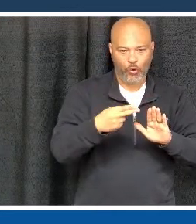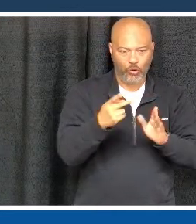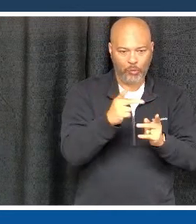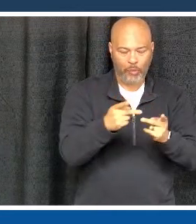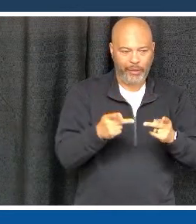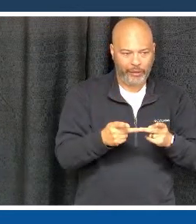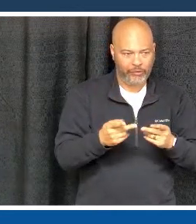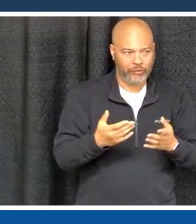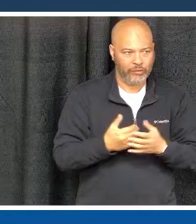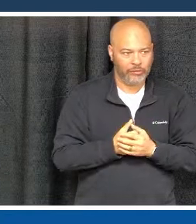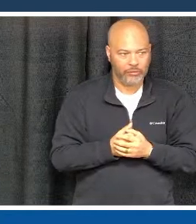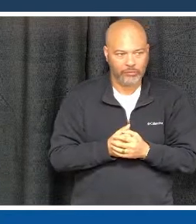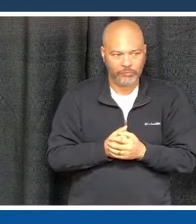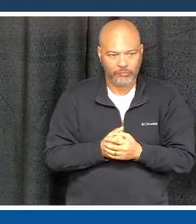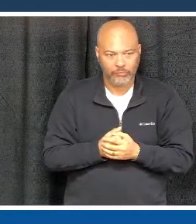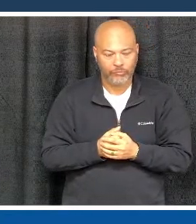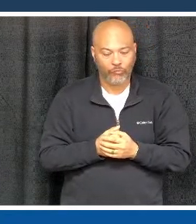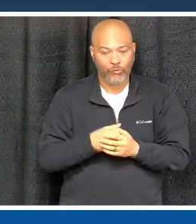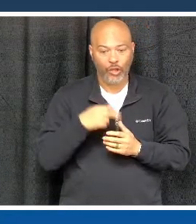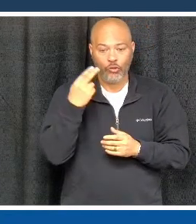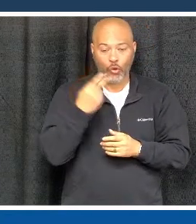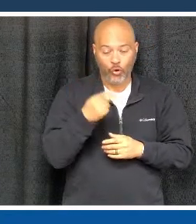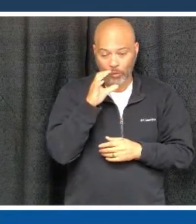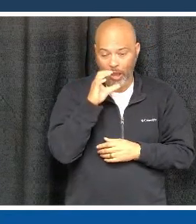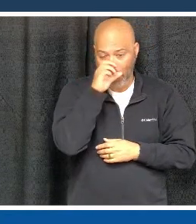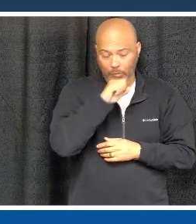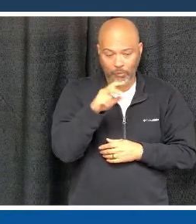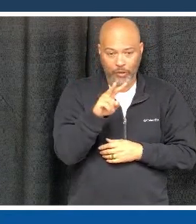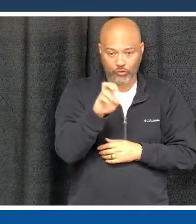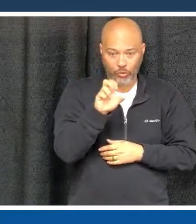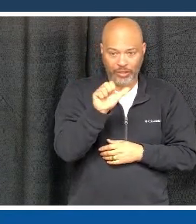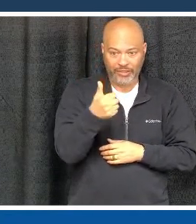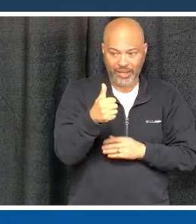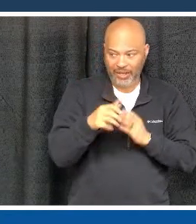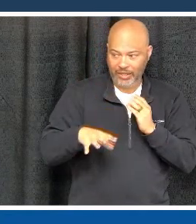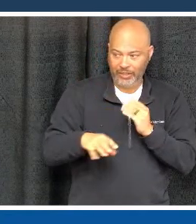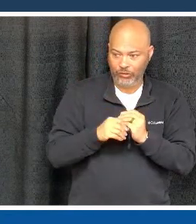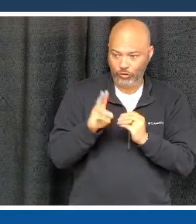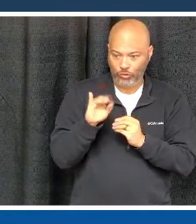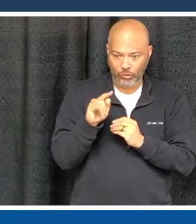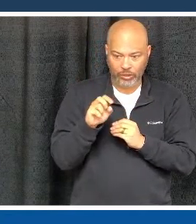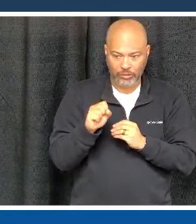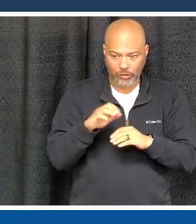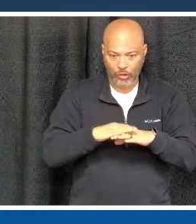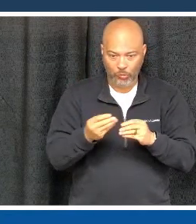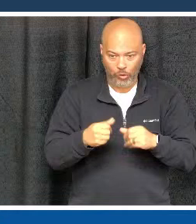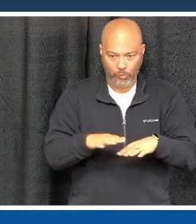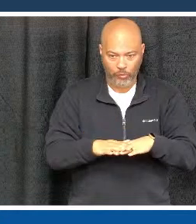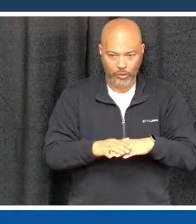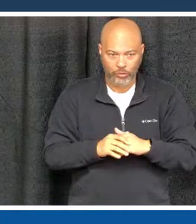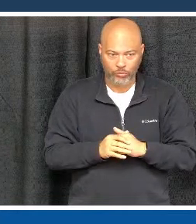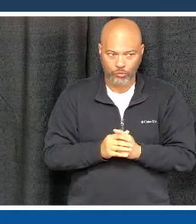place. The historical estimates would be 210 additional units on the property.